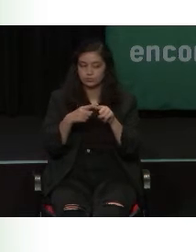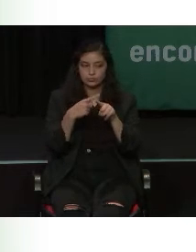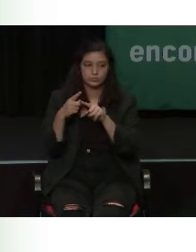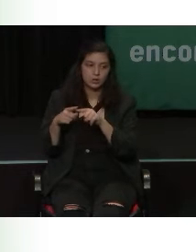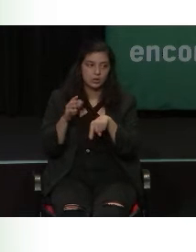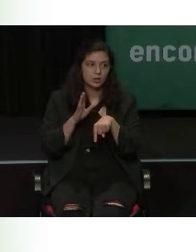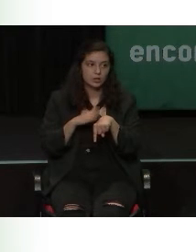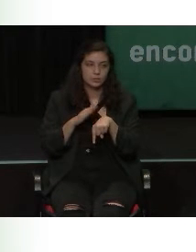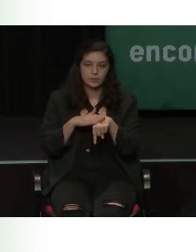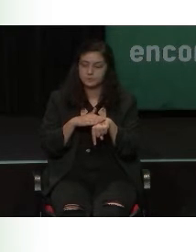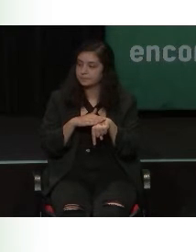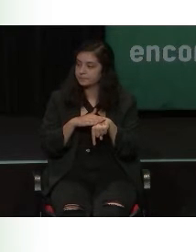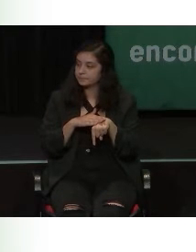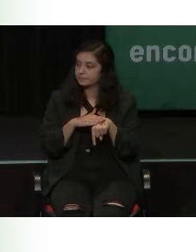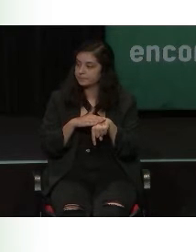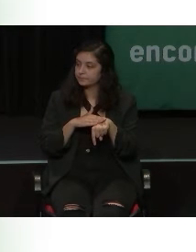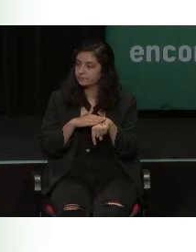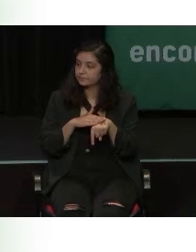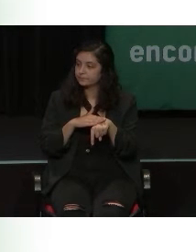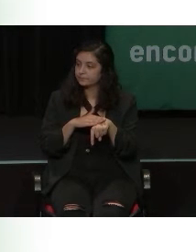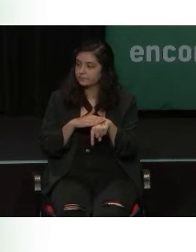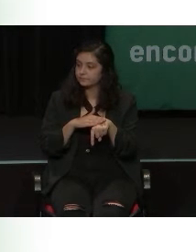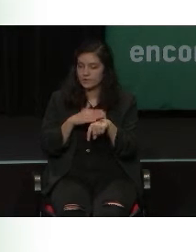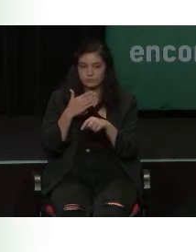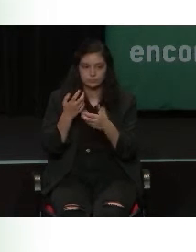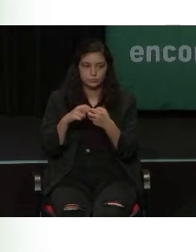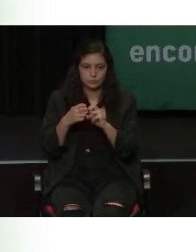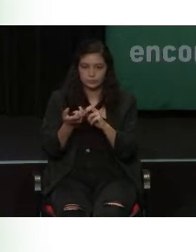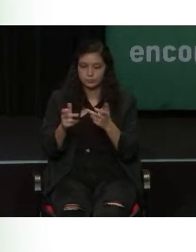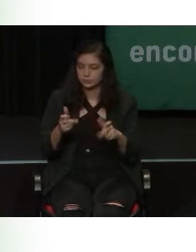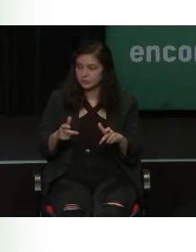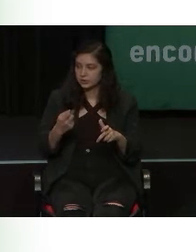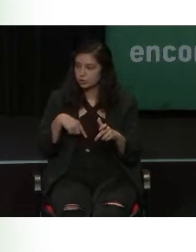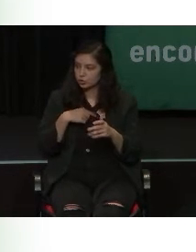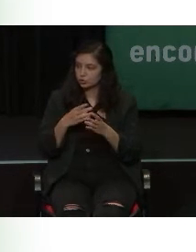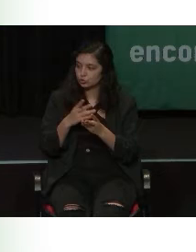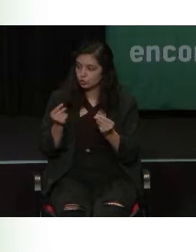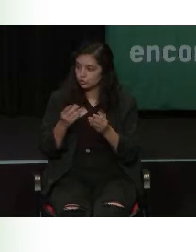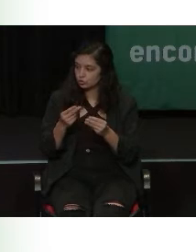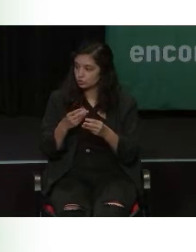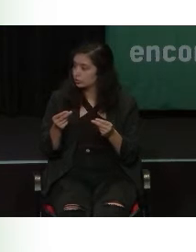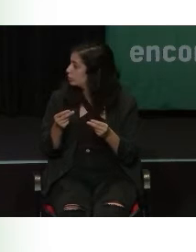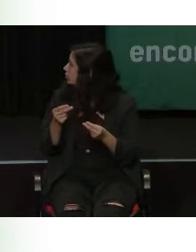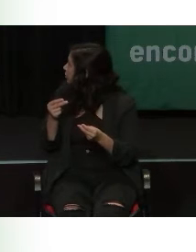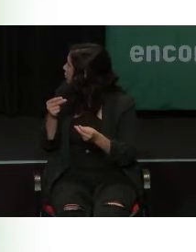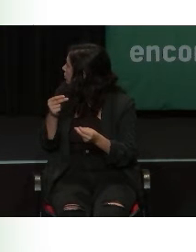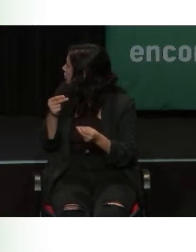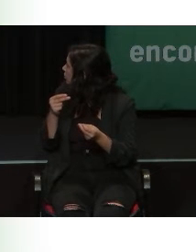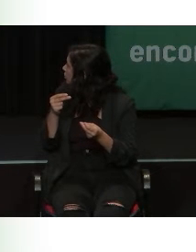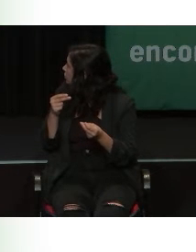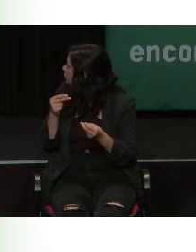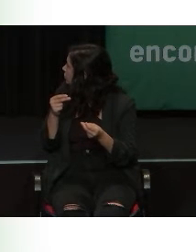multidisciplinary porque partnership, nós enfrentamos because we are facing some problems and we also present some solutions